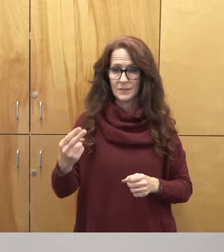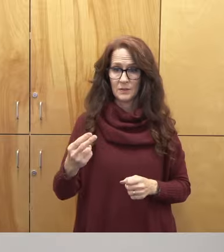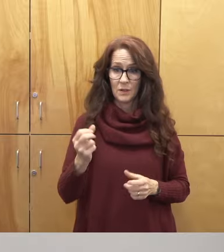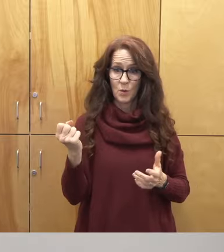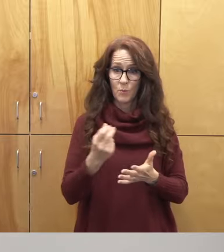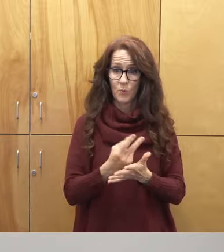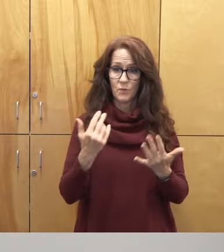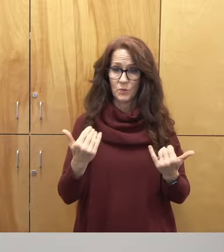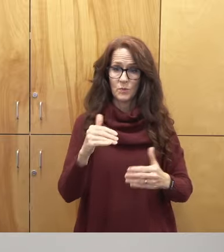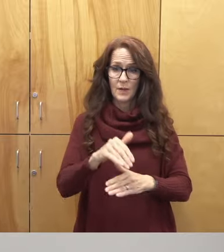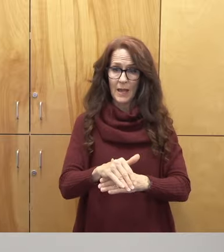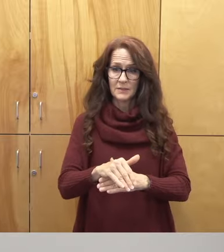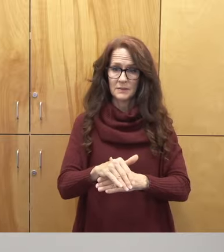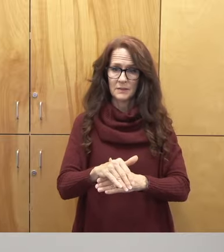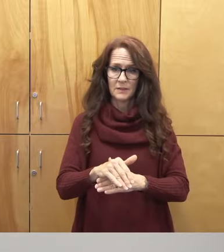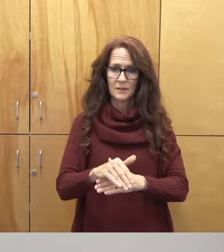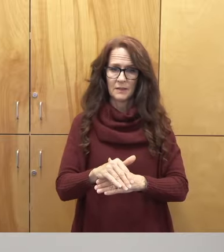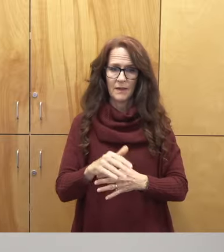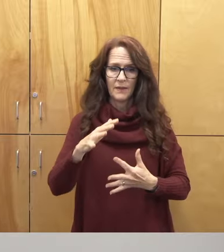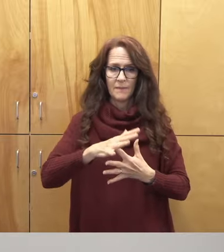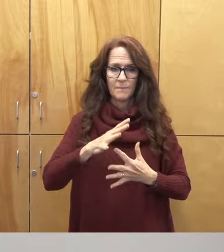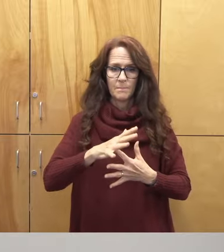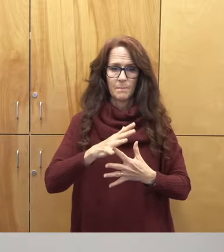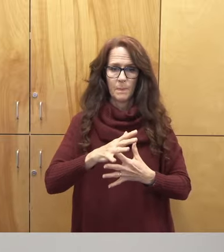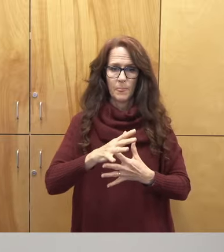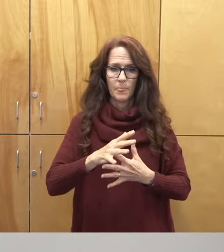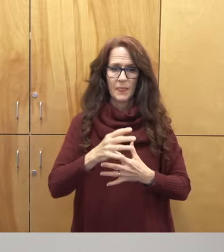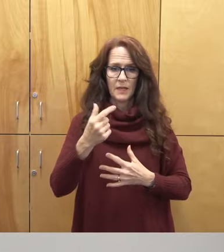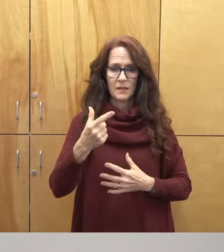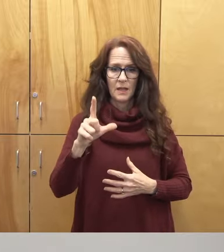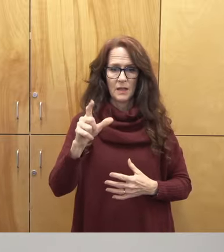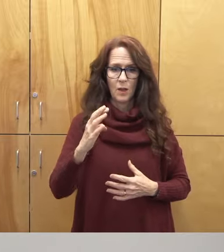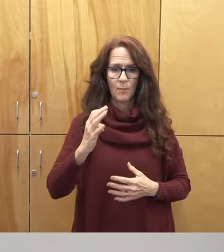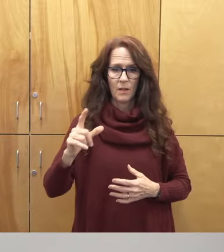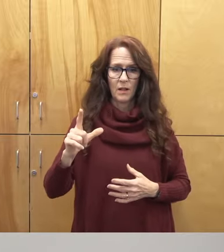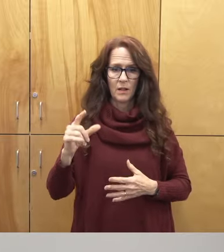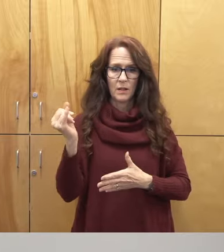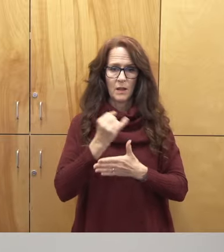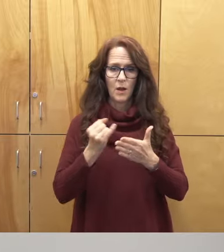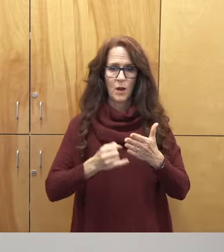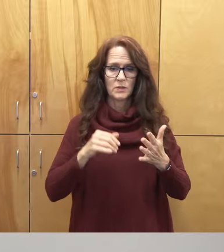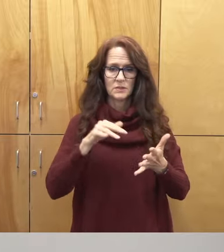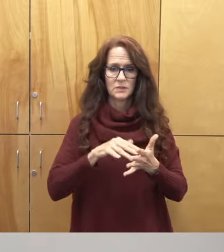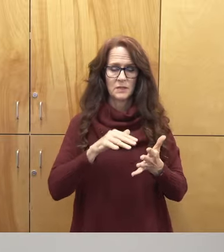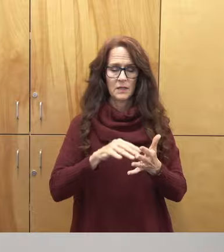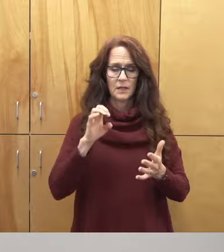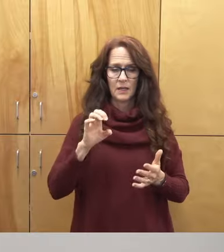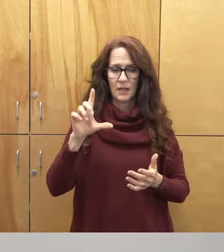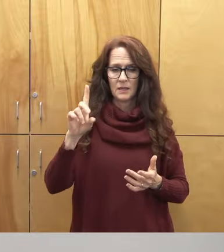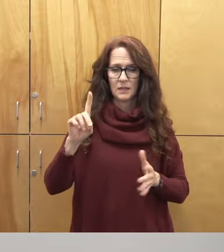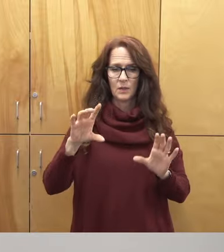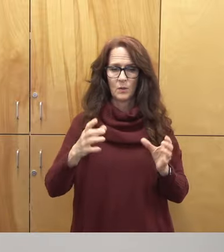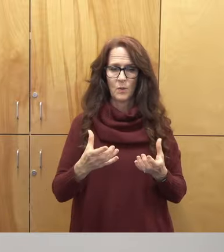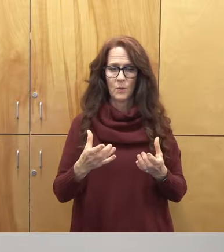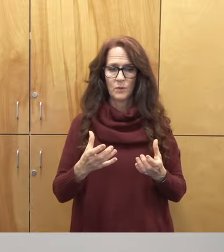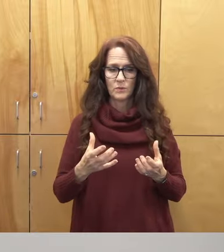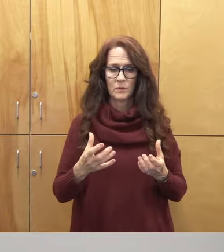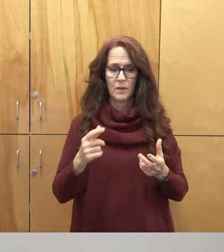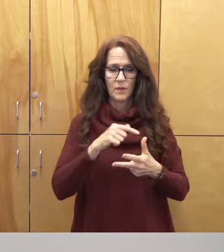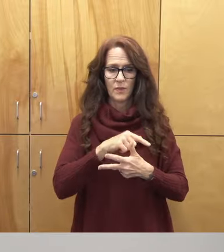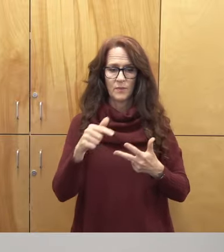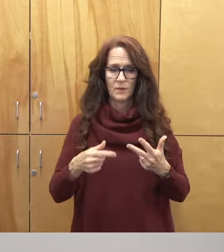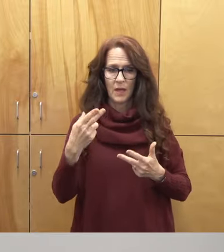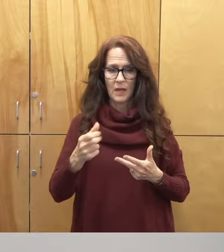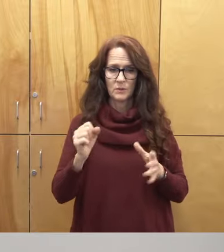approved tonight. And then in 11th grade, they'll go into the Global Art Studies ELD course. So all three of these high